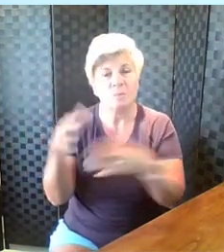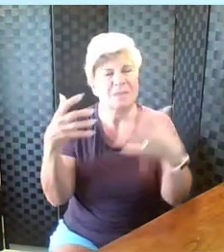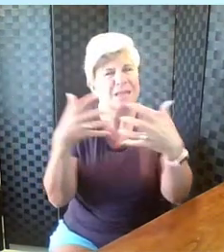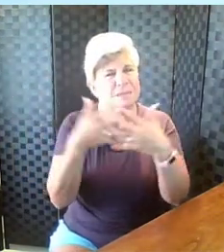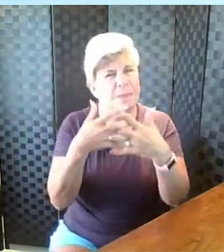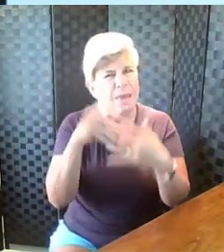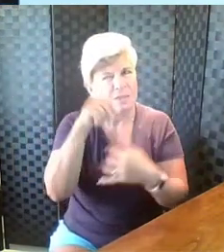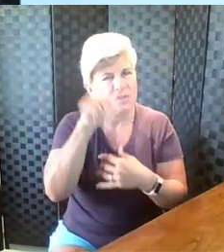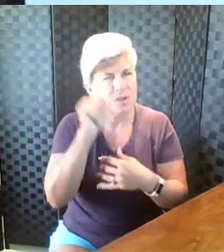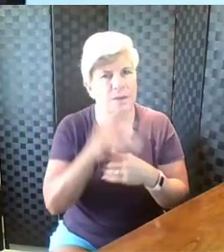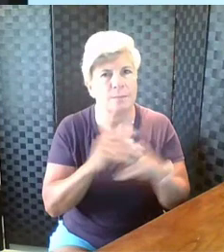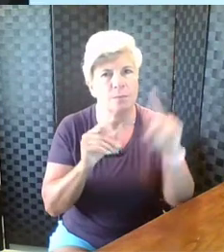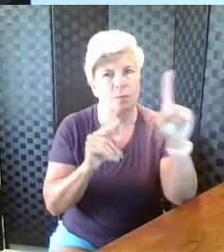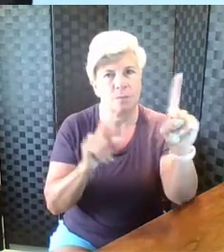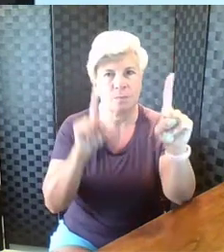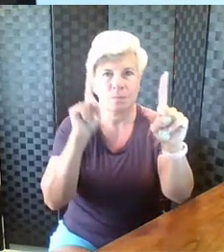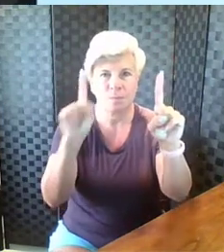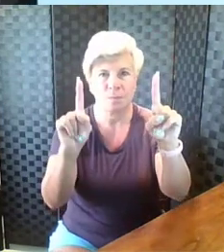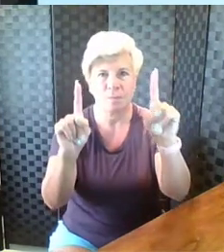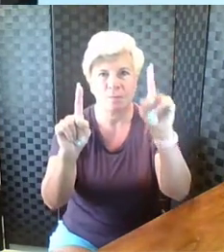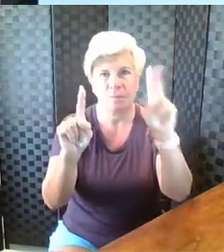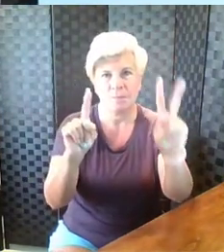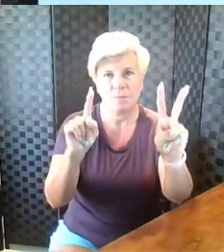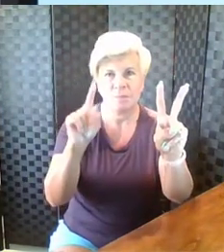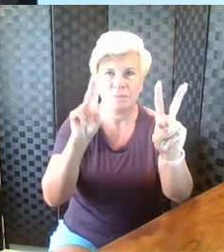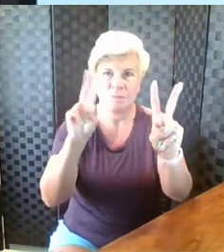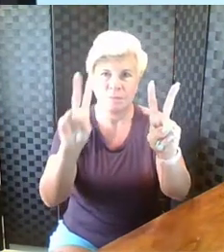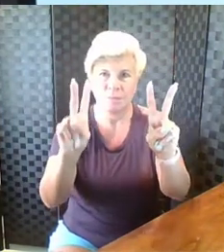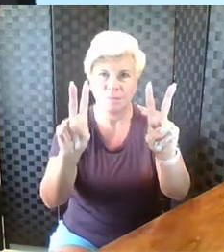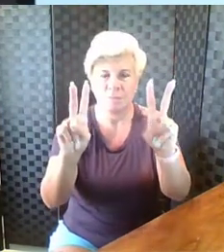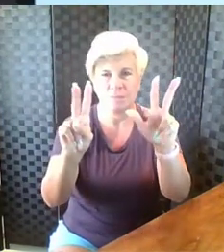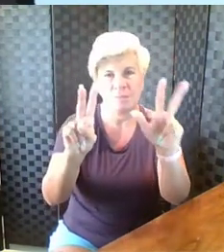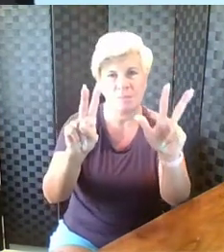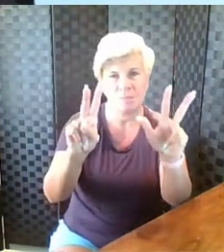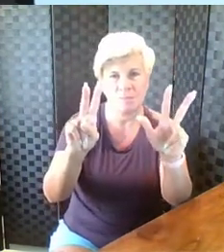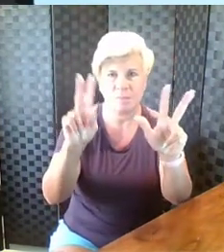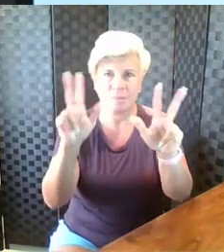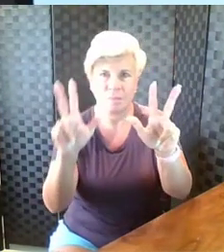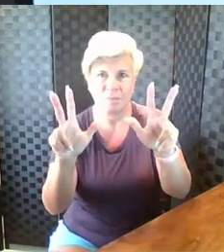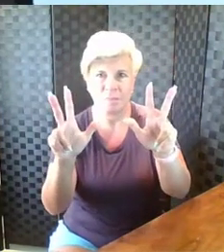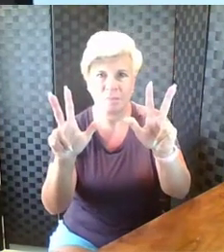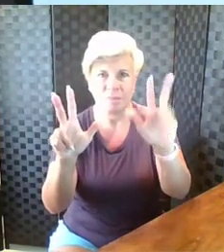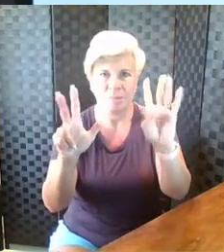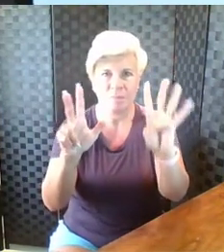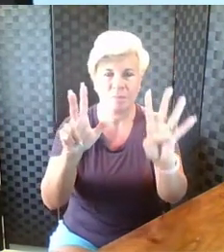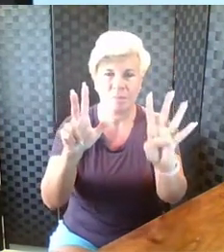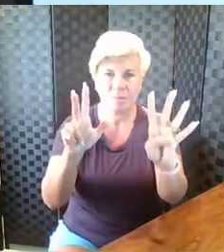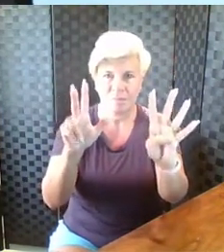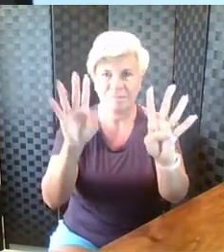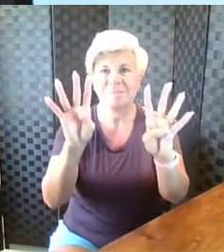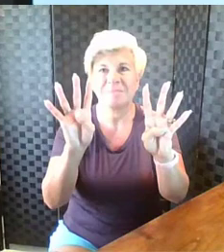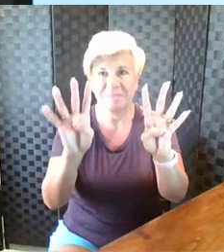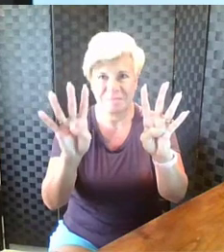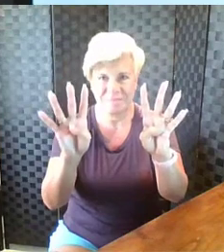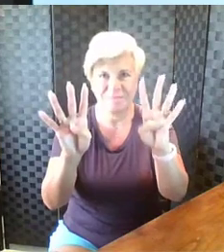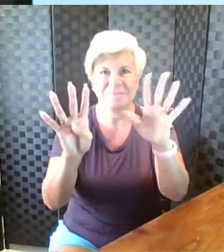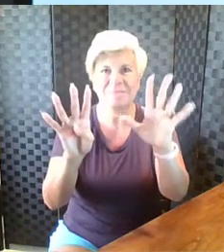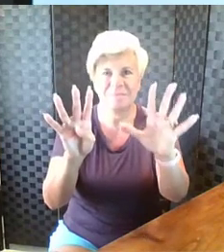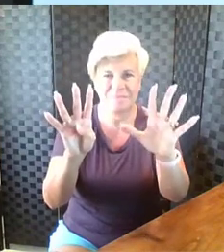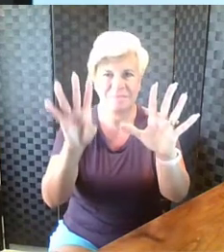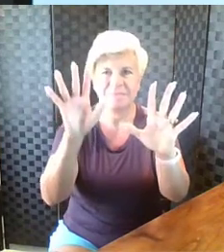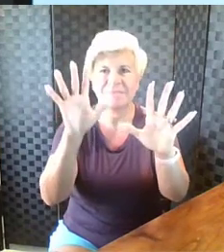match. 1, 1, 2, 2, 3, 3, 4,